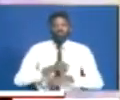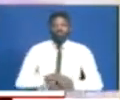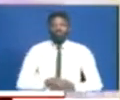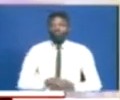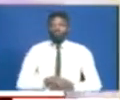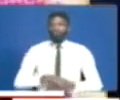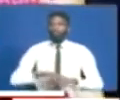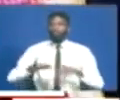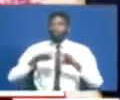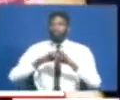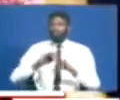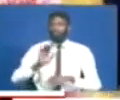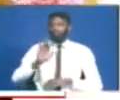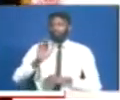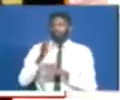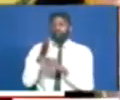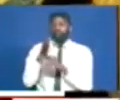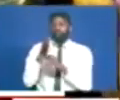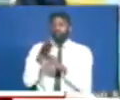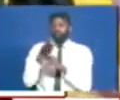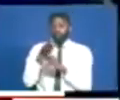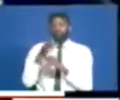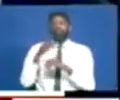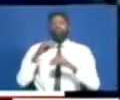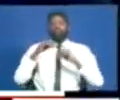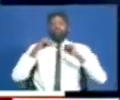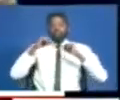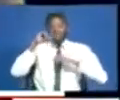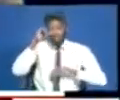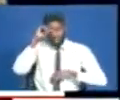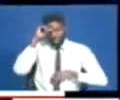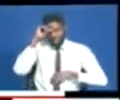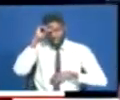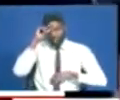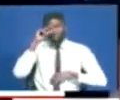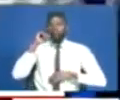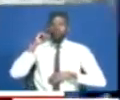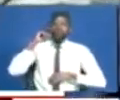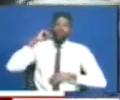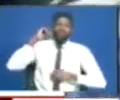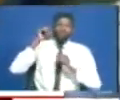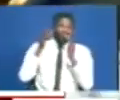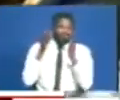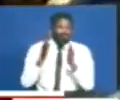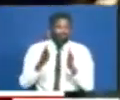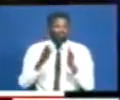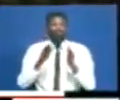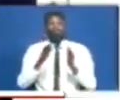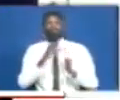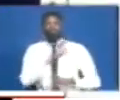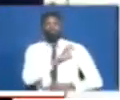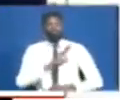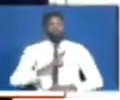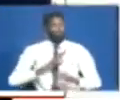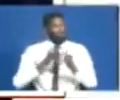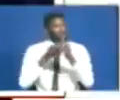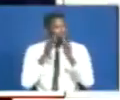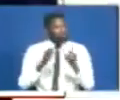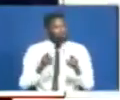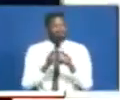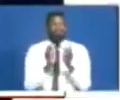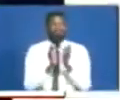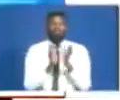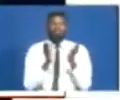Members of diplomatic corps, senior government officials, politicians, religious leaders, and members of public joined